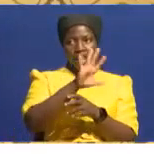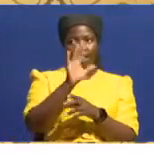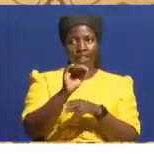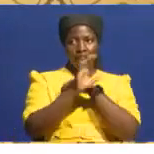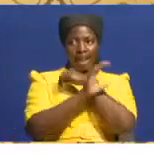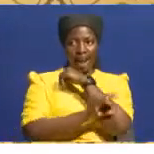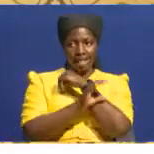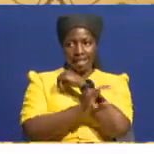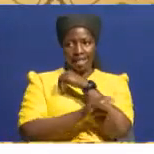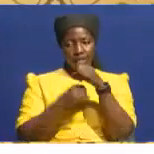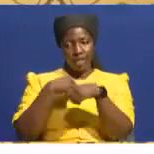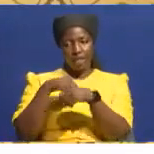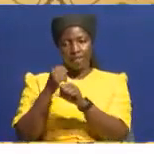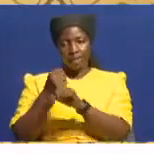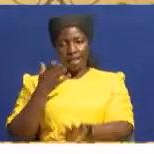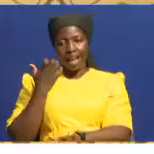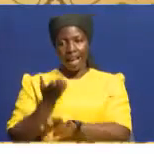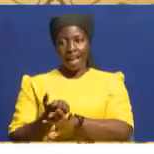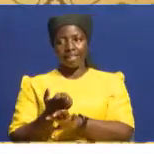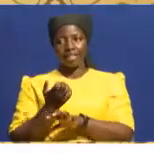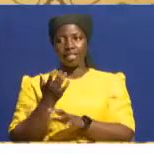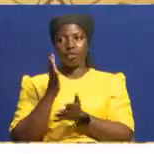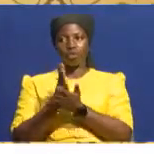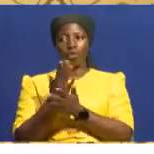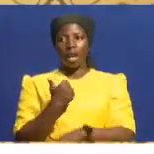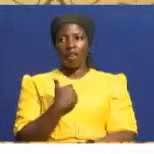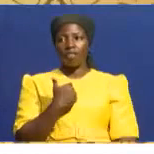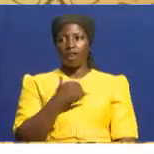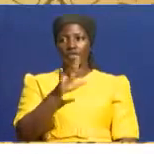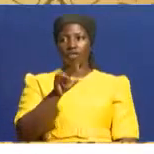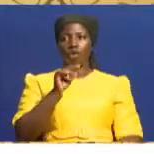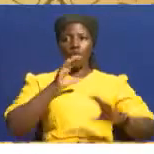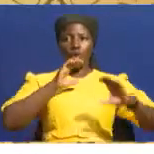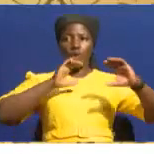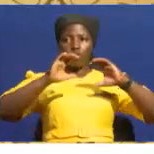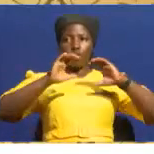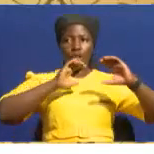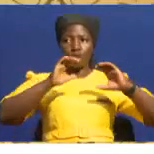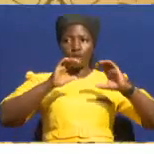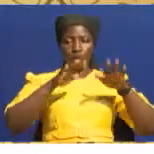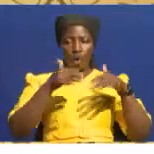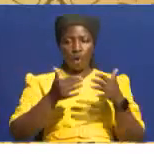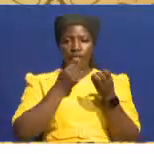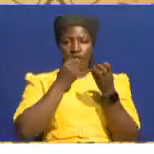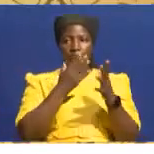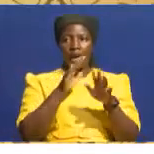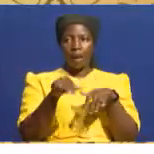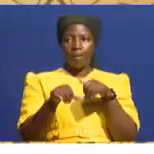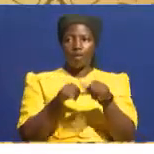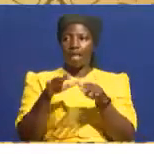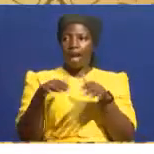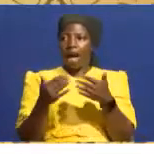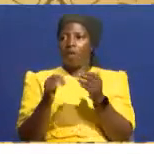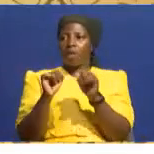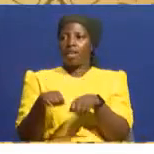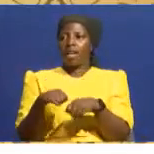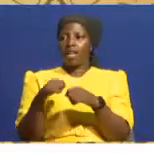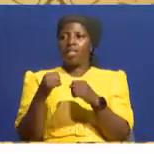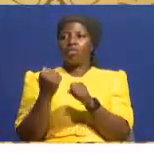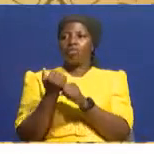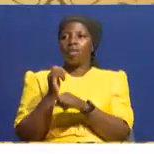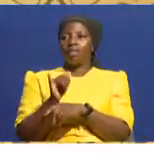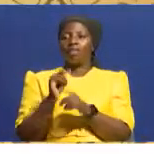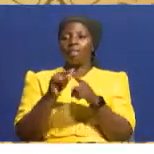and we have made it so hard and there is no communication or information about how we can trade, but this is a